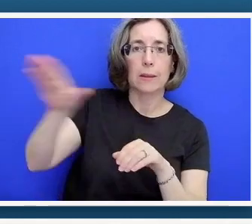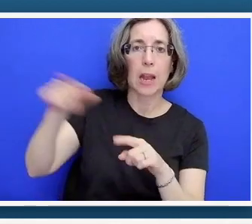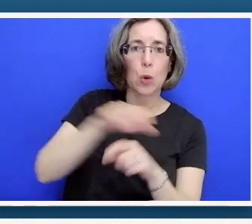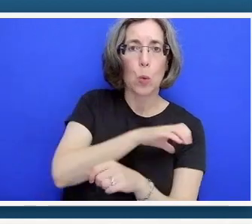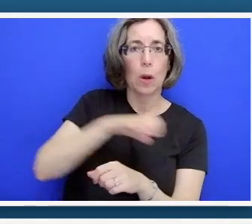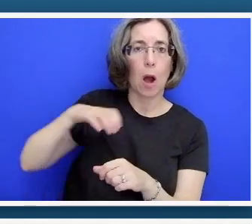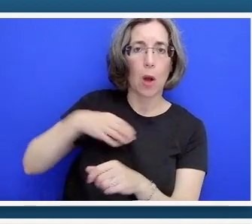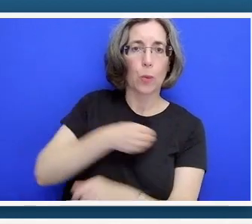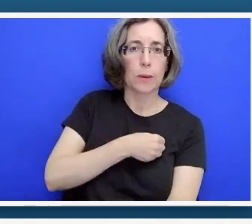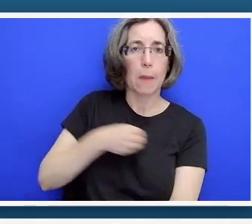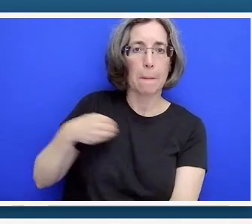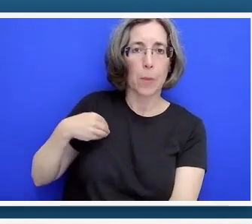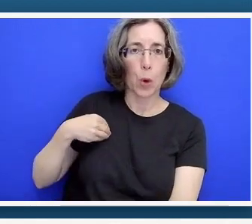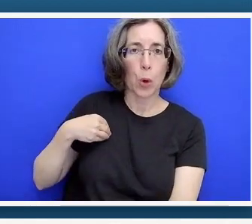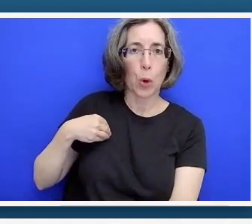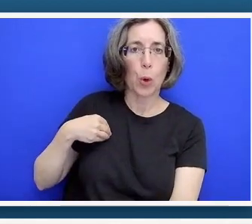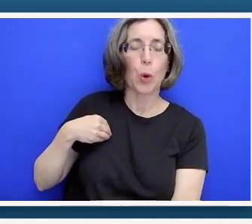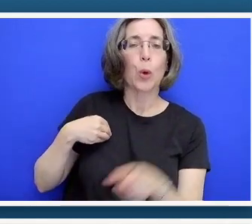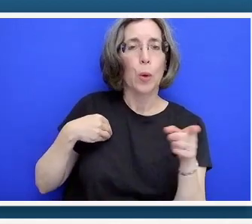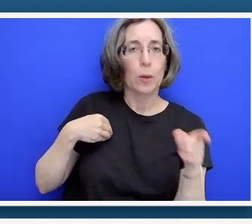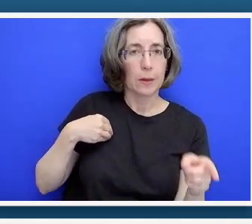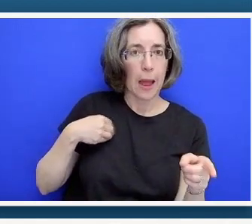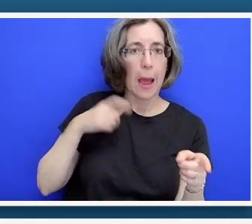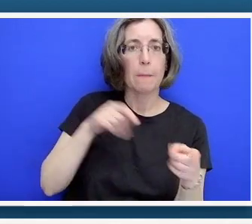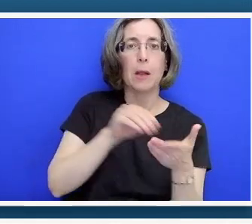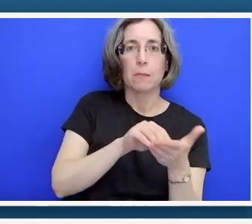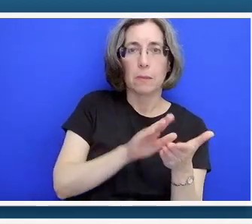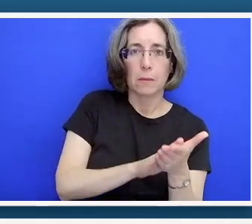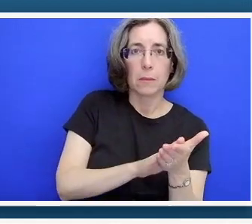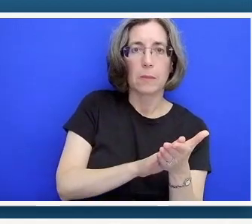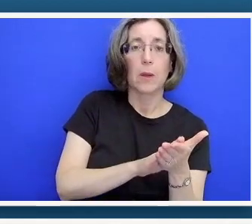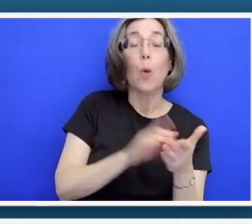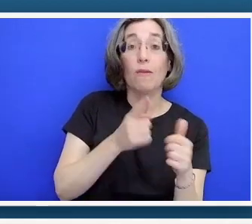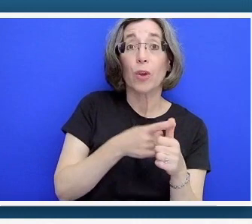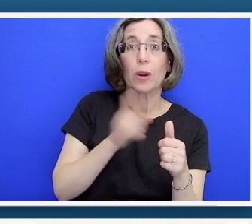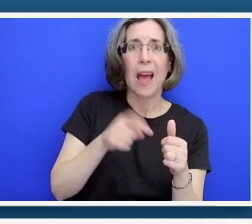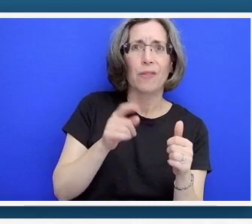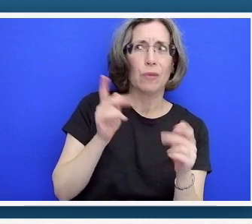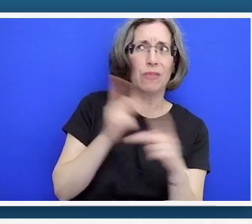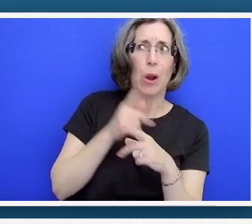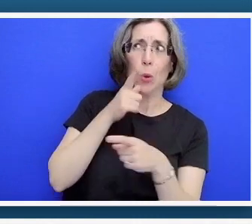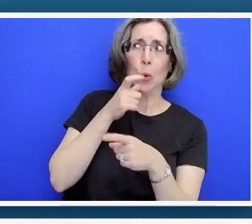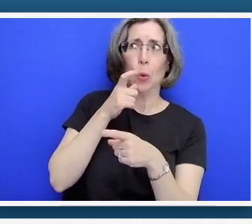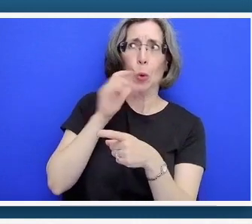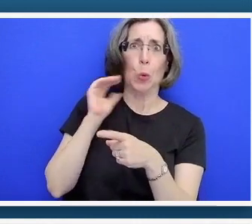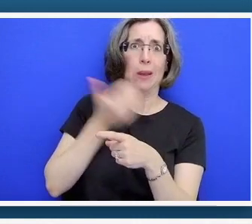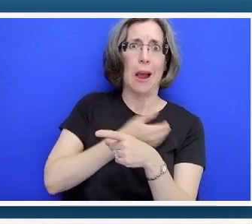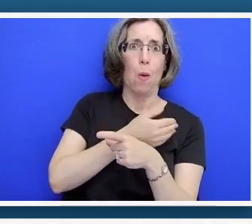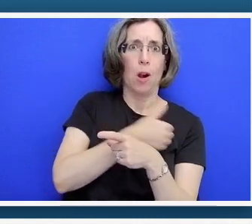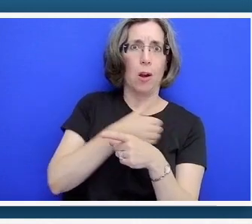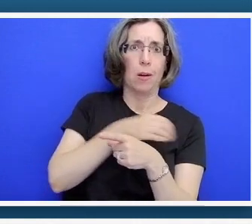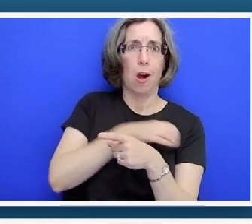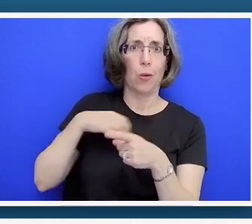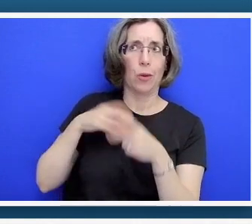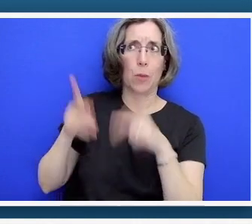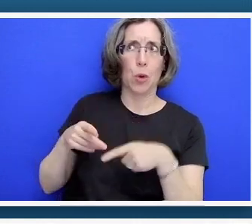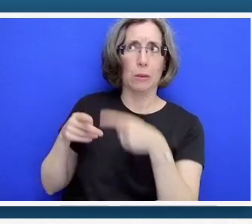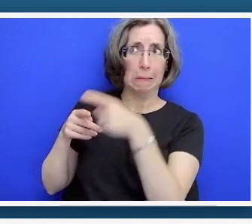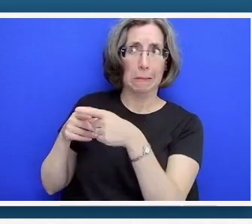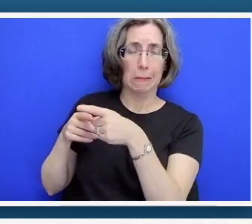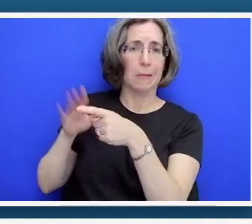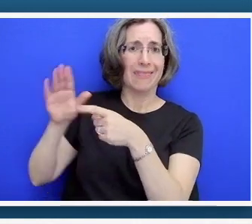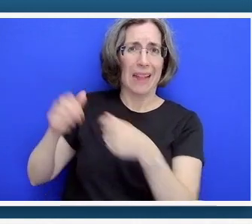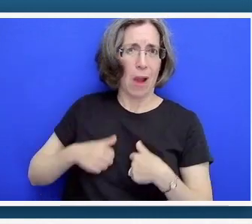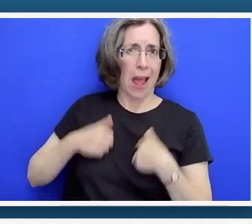identify first, who our sitting member of Congress is, find out their address, and then write